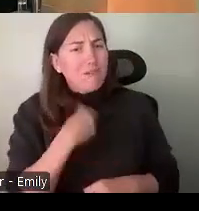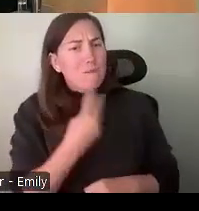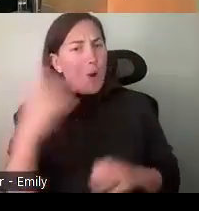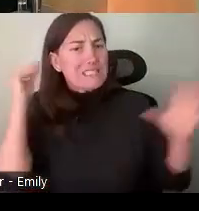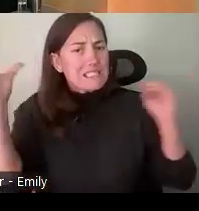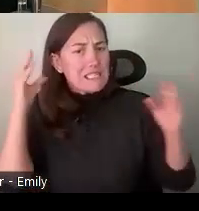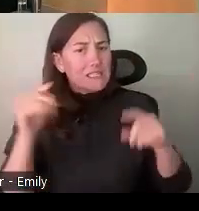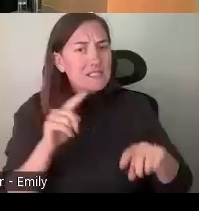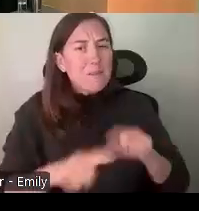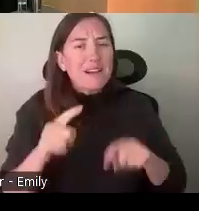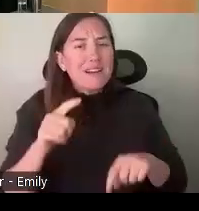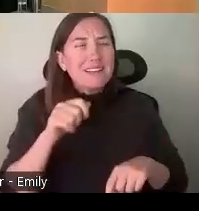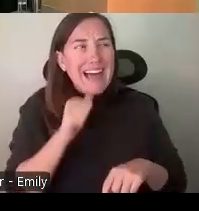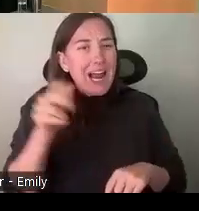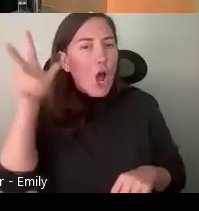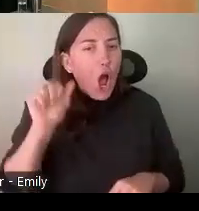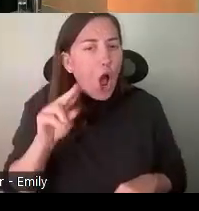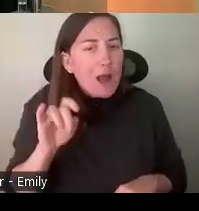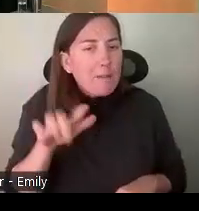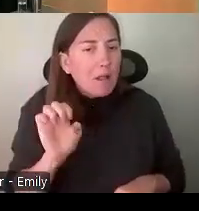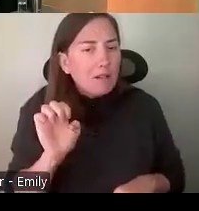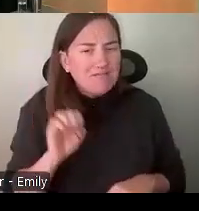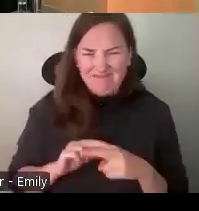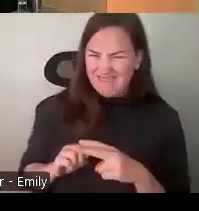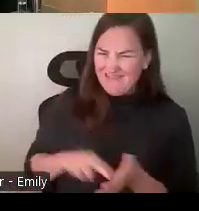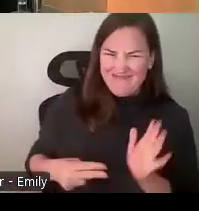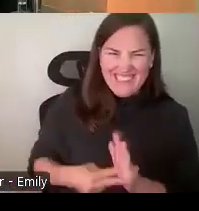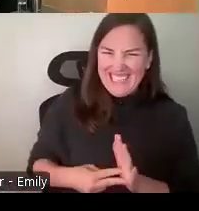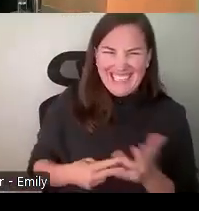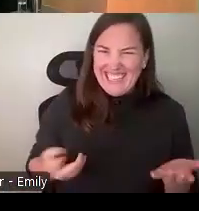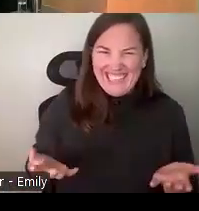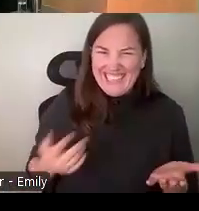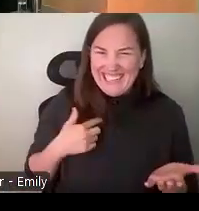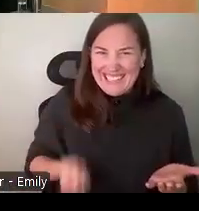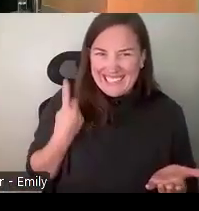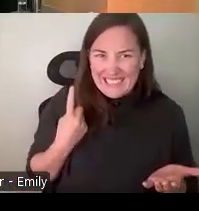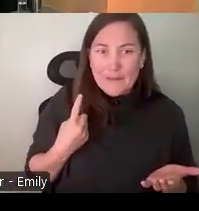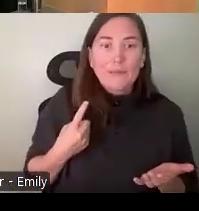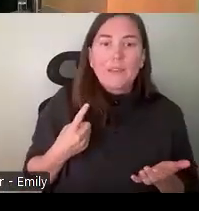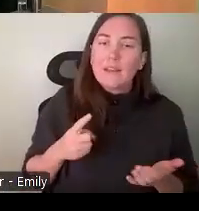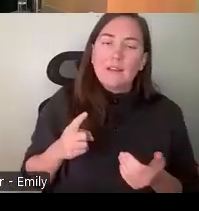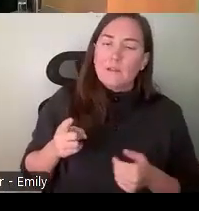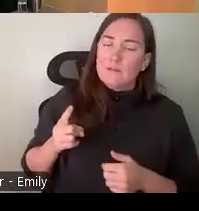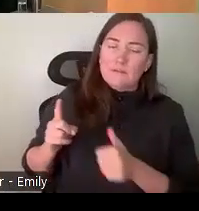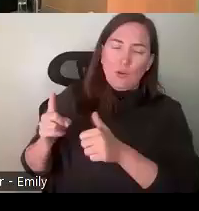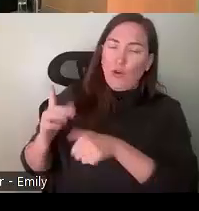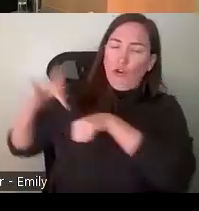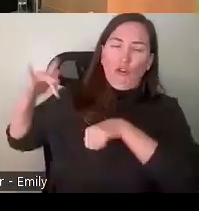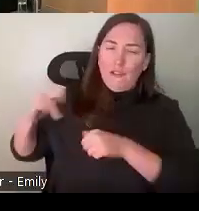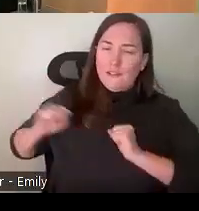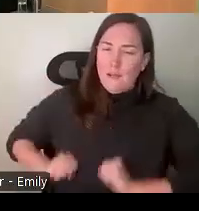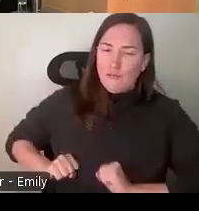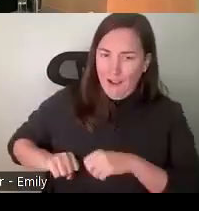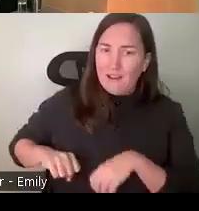but they're not audible. And I didn't really understand that. That was one of our very early subjects. And